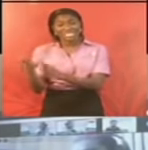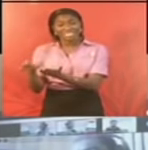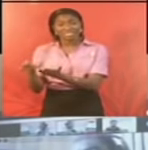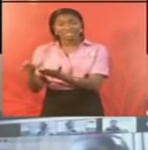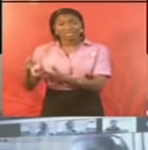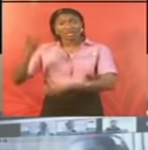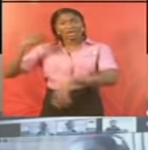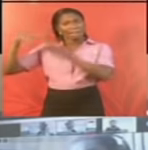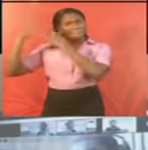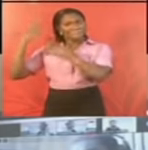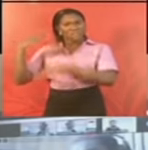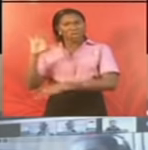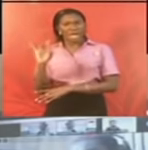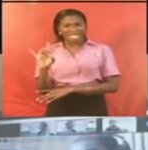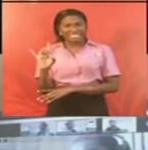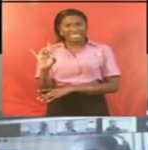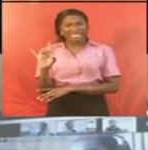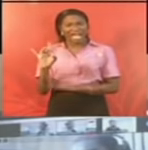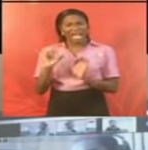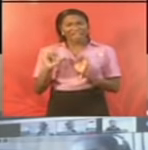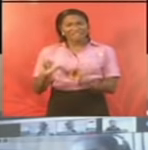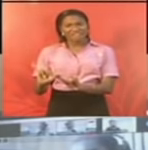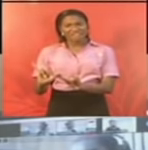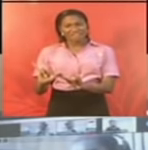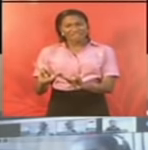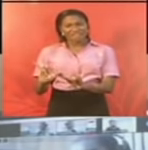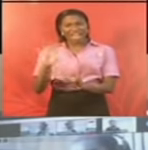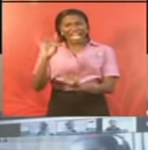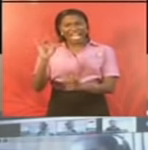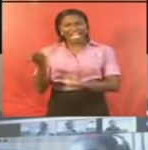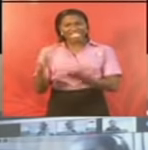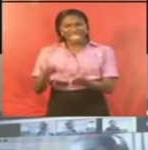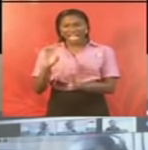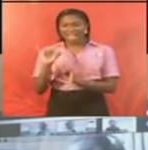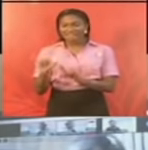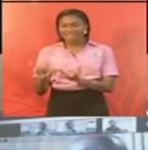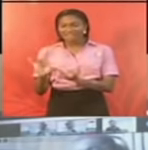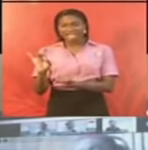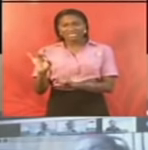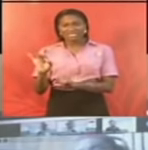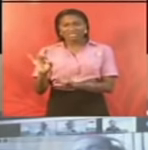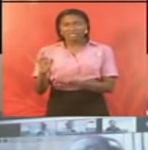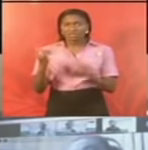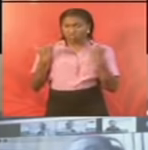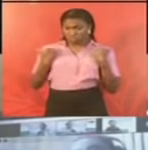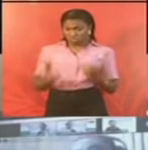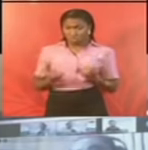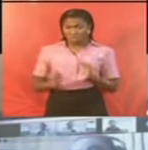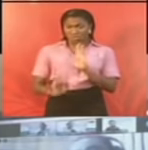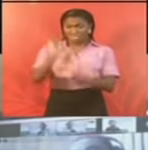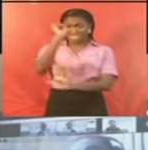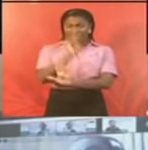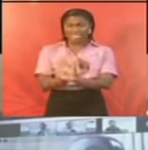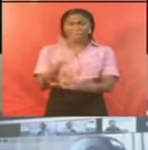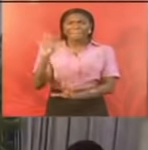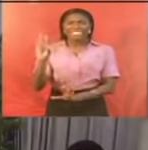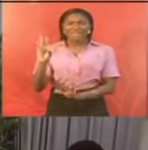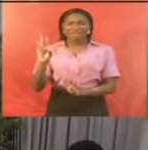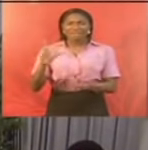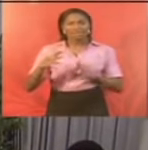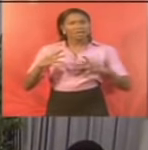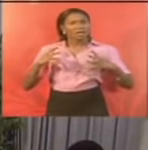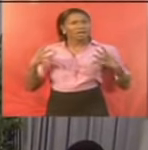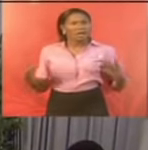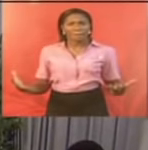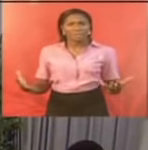for a while when we began giving our local caseload. Where are we now as of September 7th? Thank you. So thank